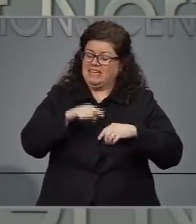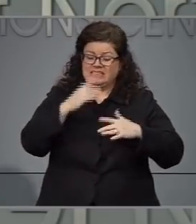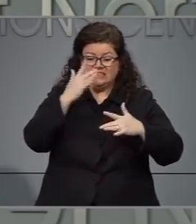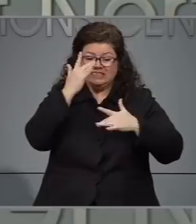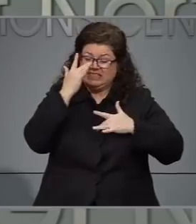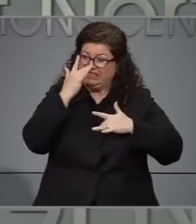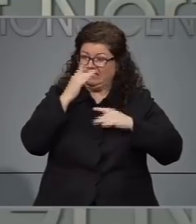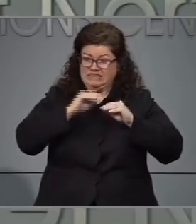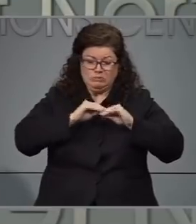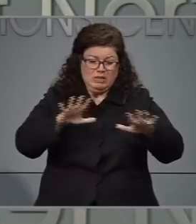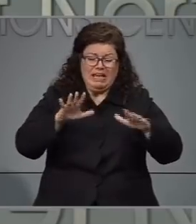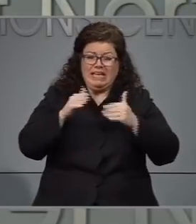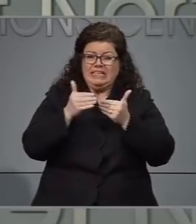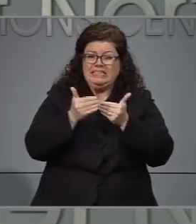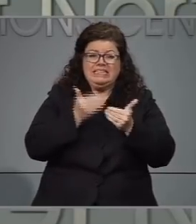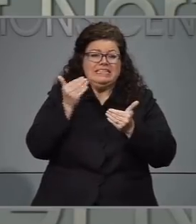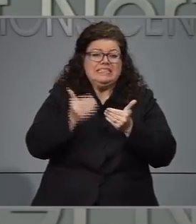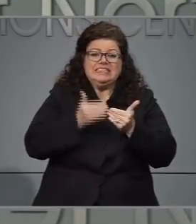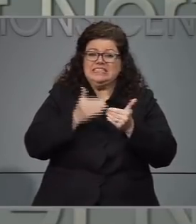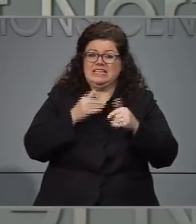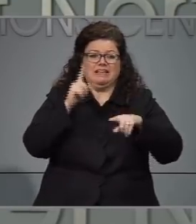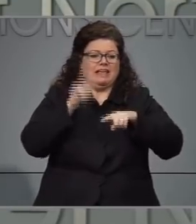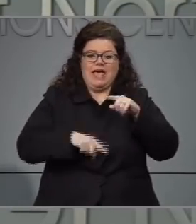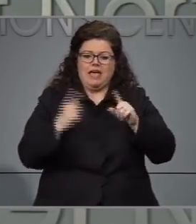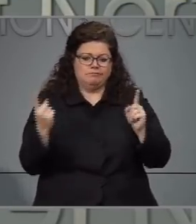sickness, they cannot even be with them.